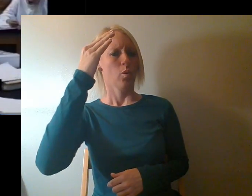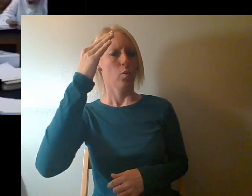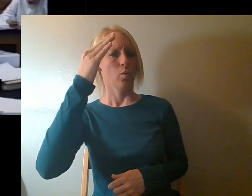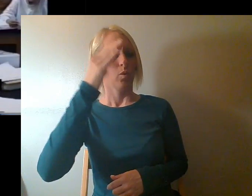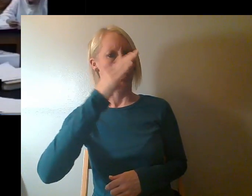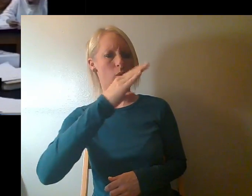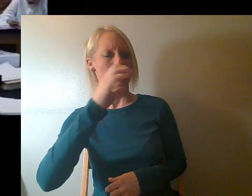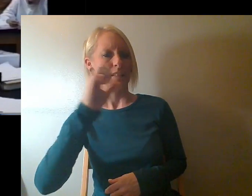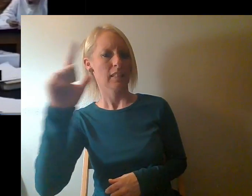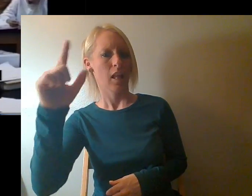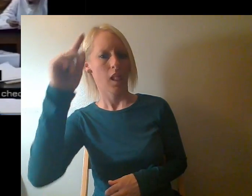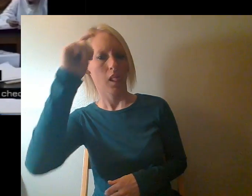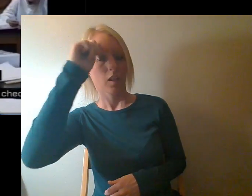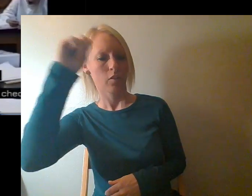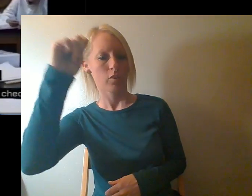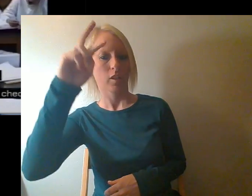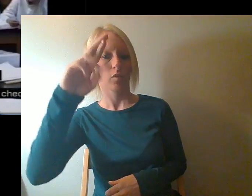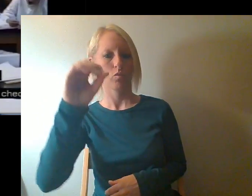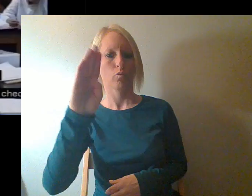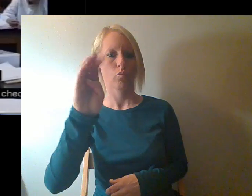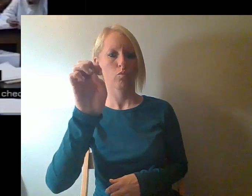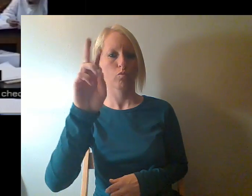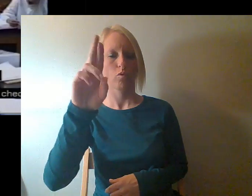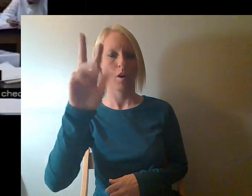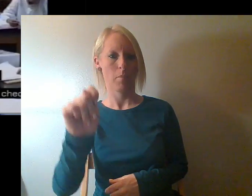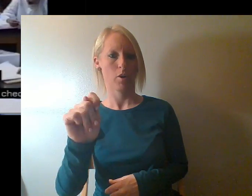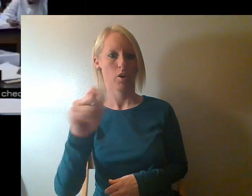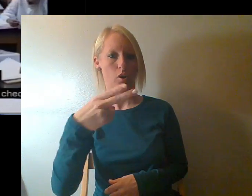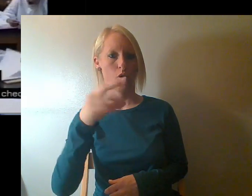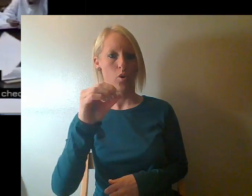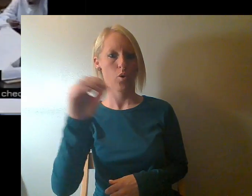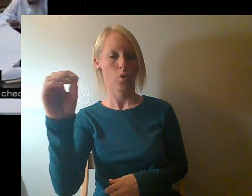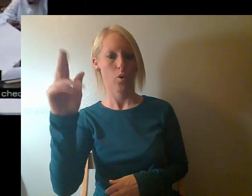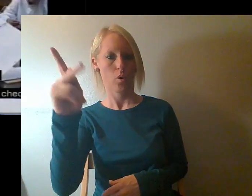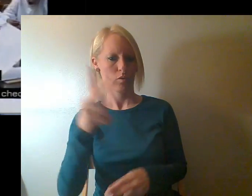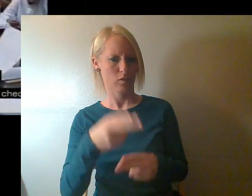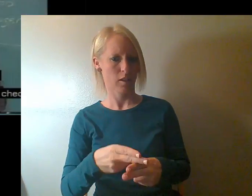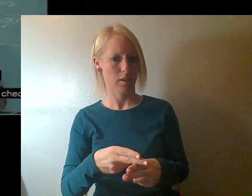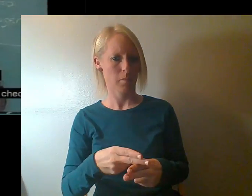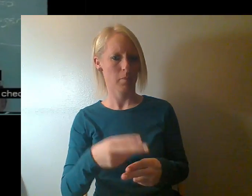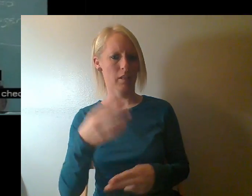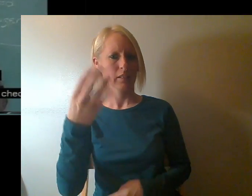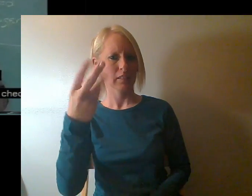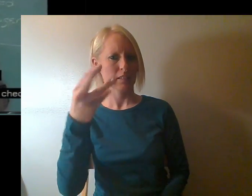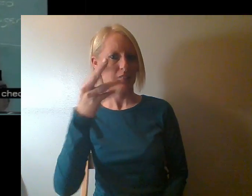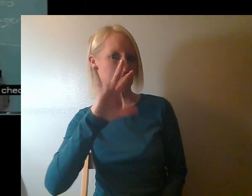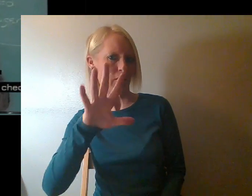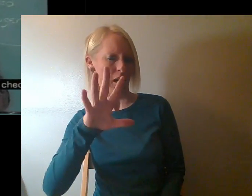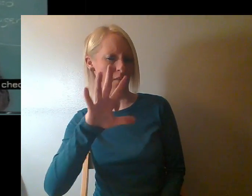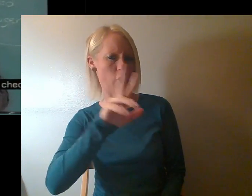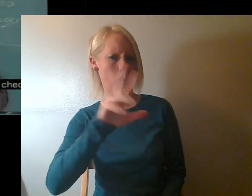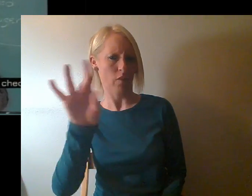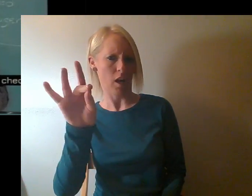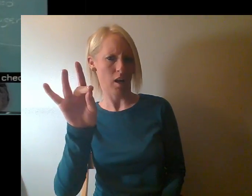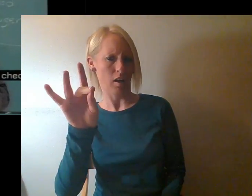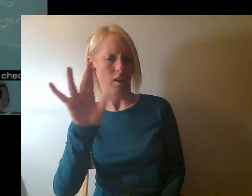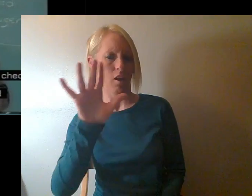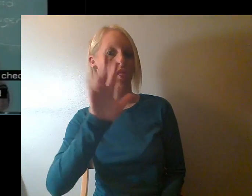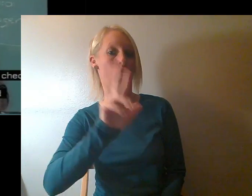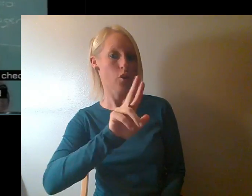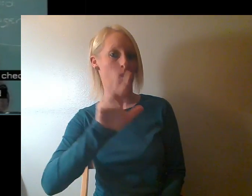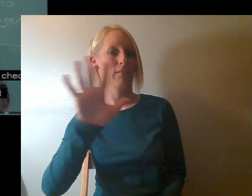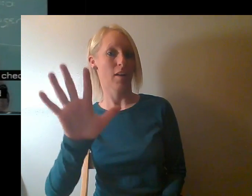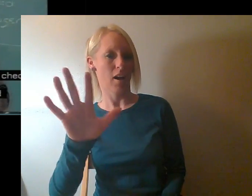or 35? 65. 1665. Okay, it's good to check. Becky? Yeah.